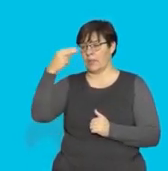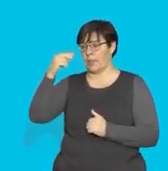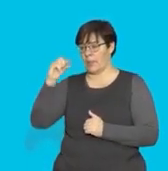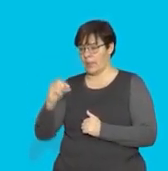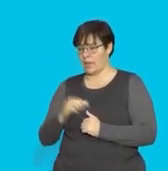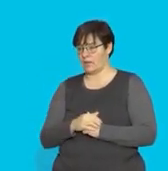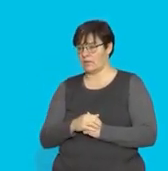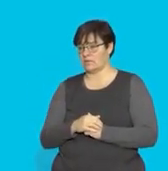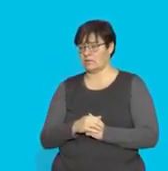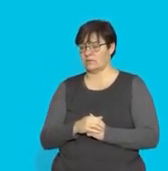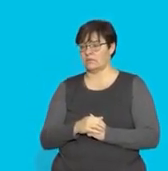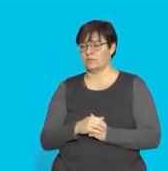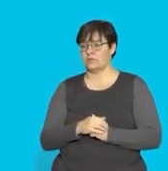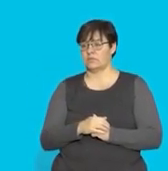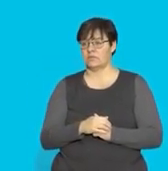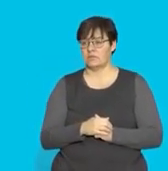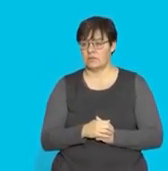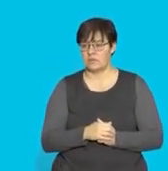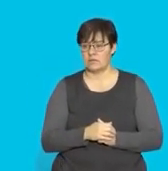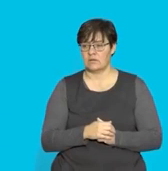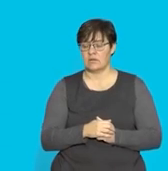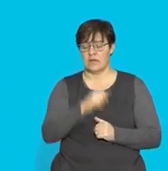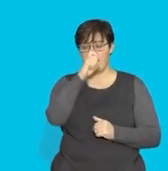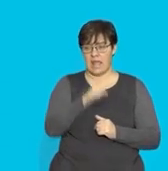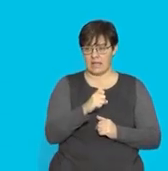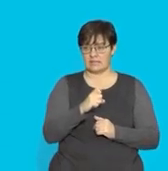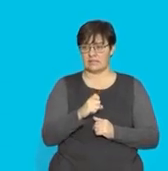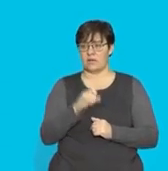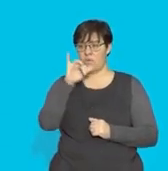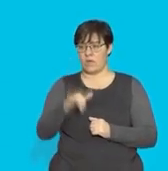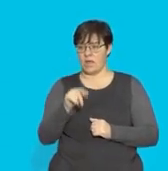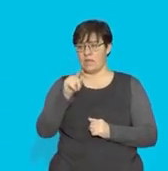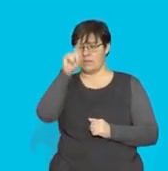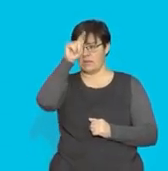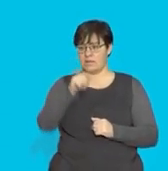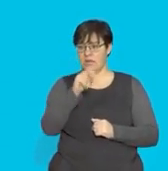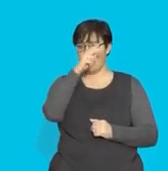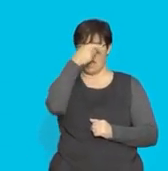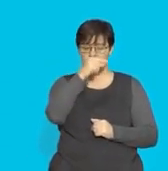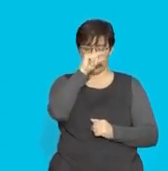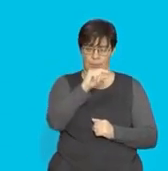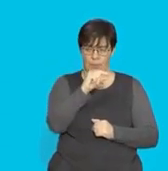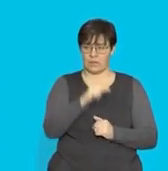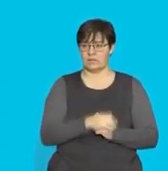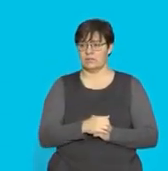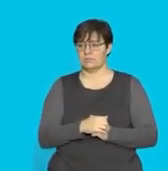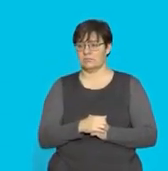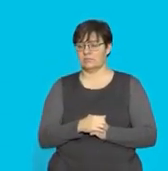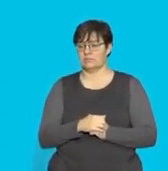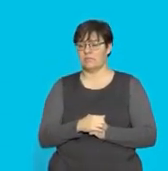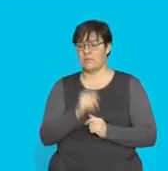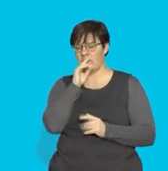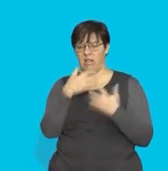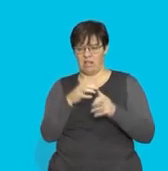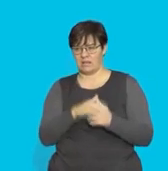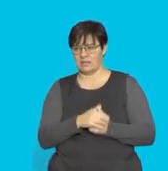for us as we conclude this problem. And I'm going to get through to that individual who is now going to